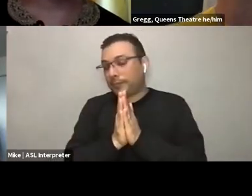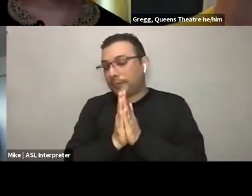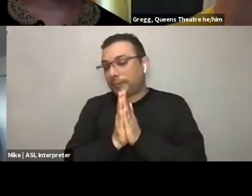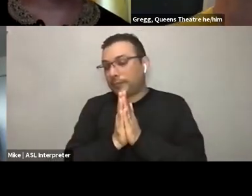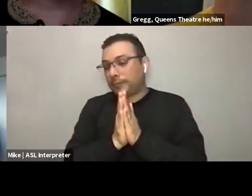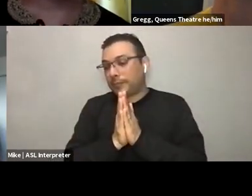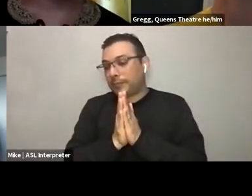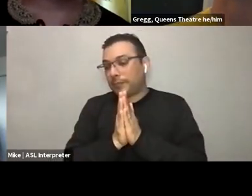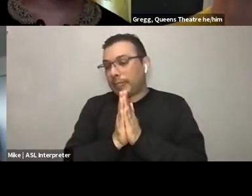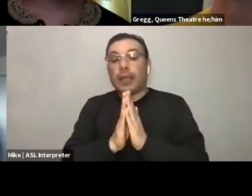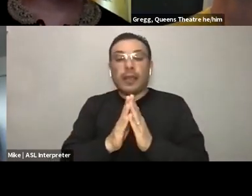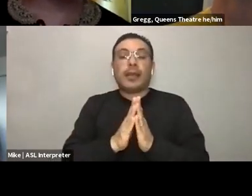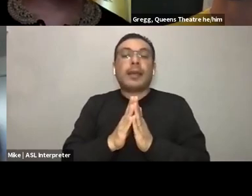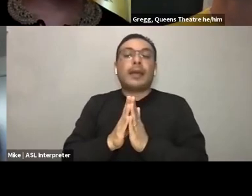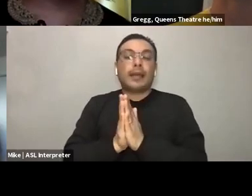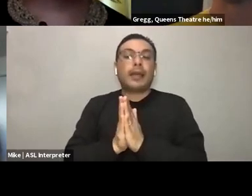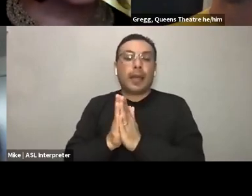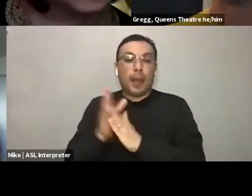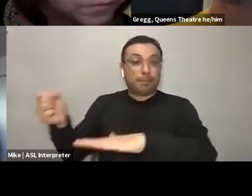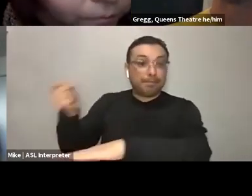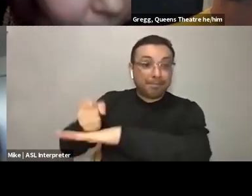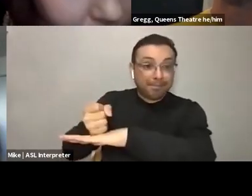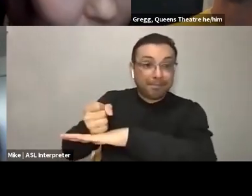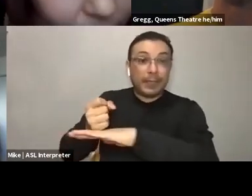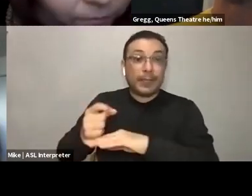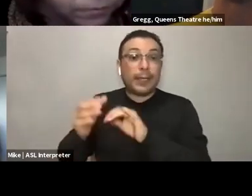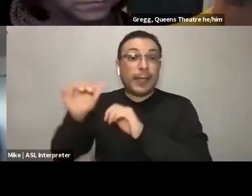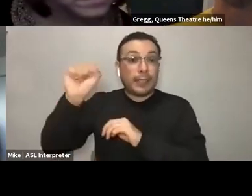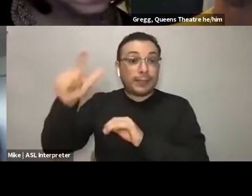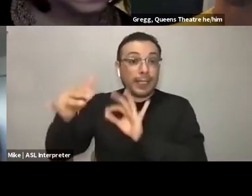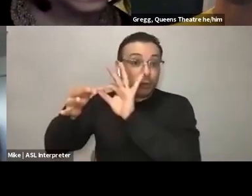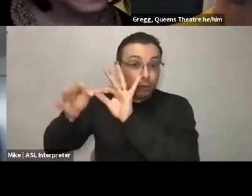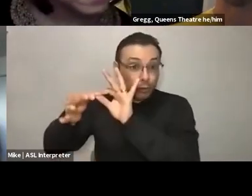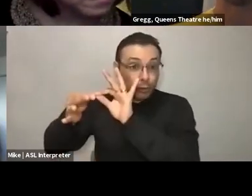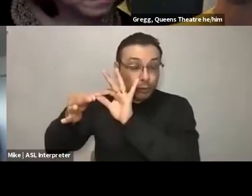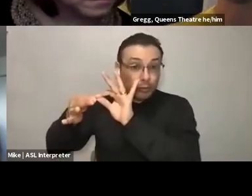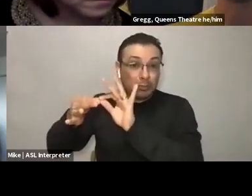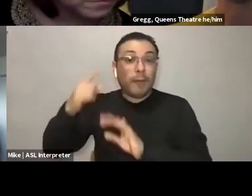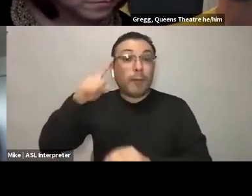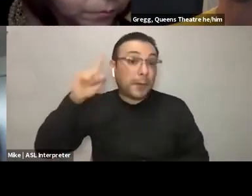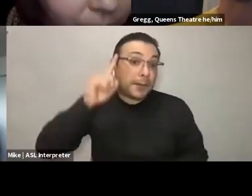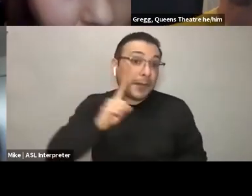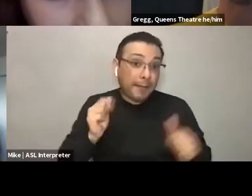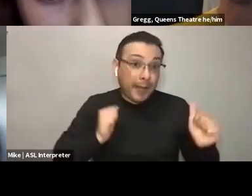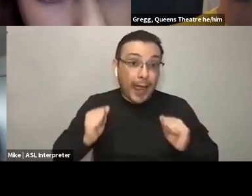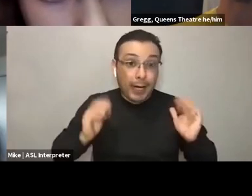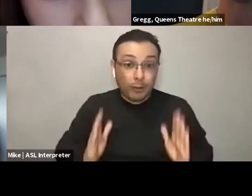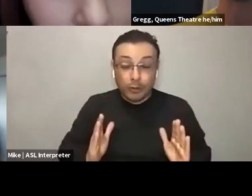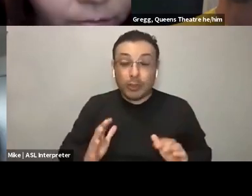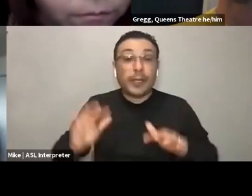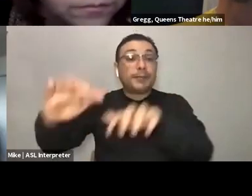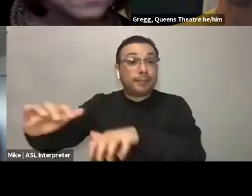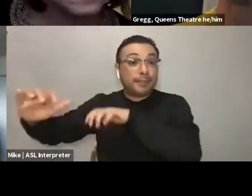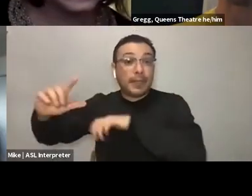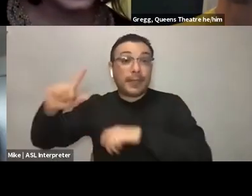uh, uh, we always provide ASL interpretation. If we have any deaf actors involved in any of our programming, right. Uh, for our deaf audiences, we